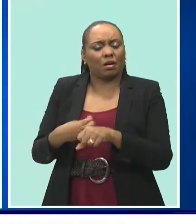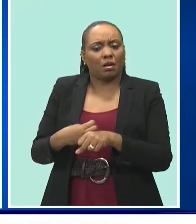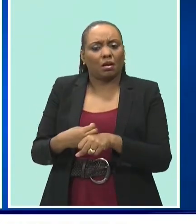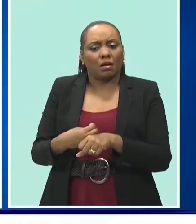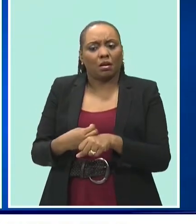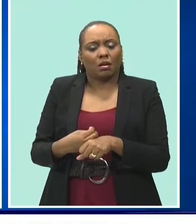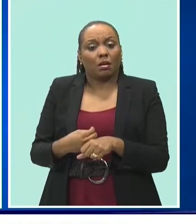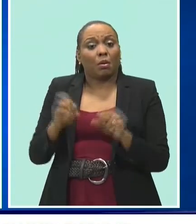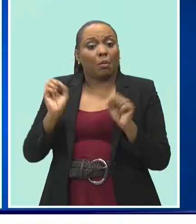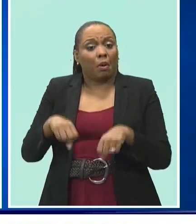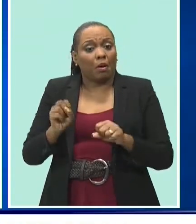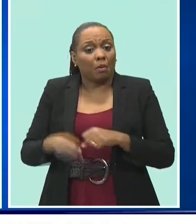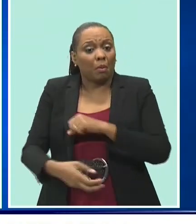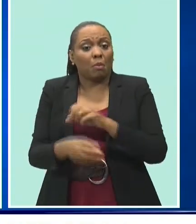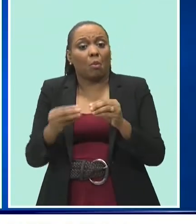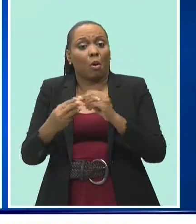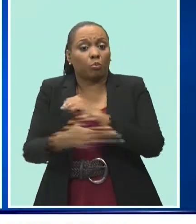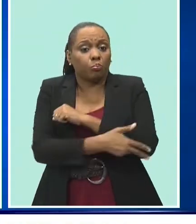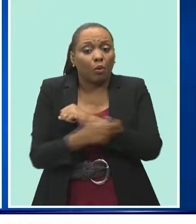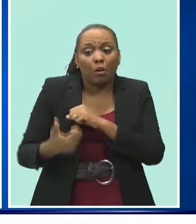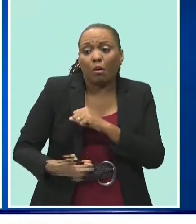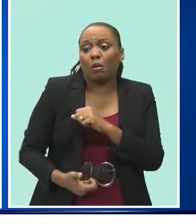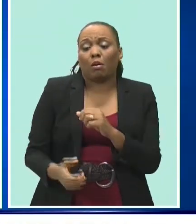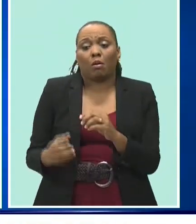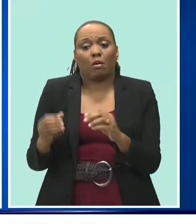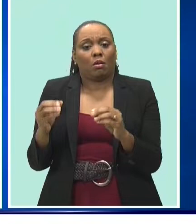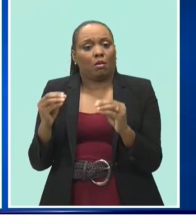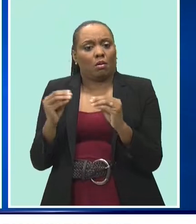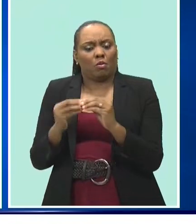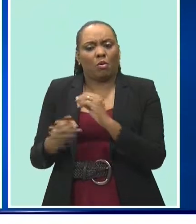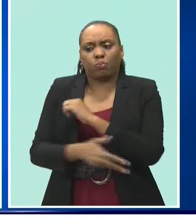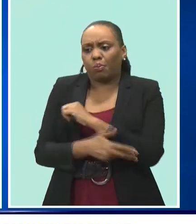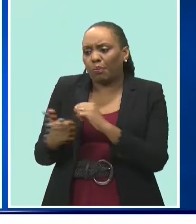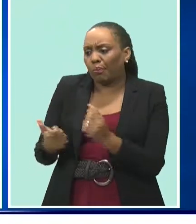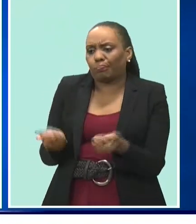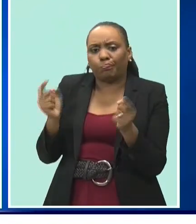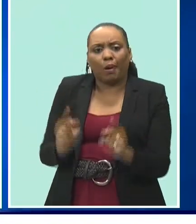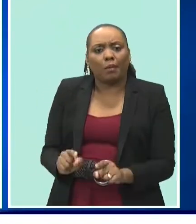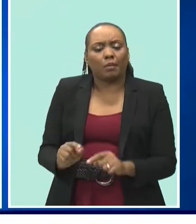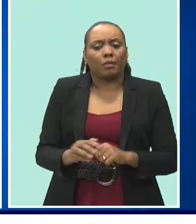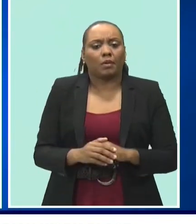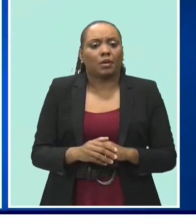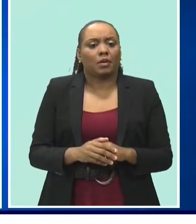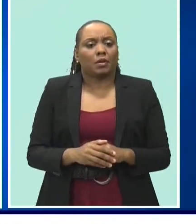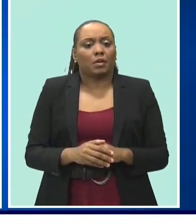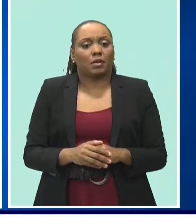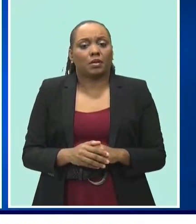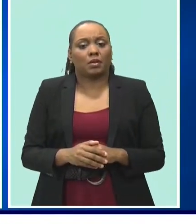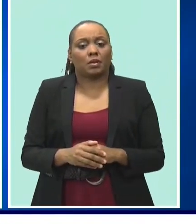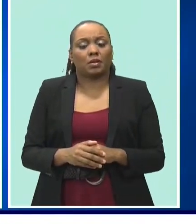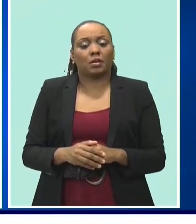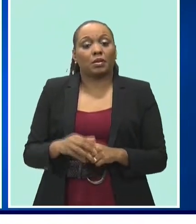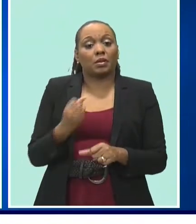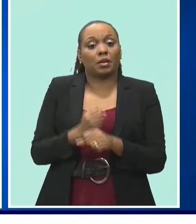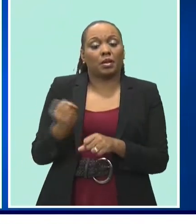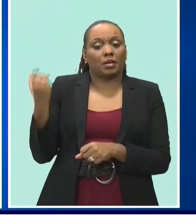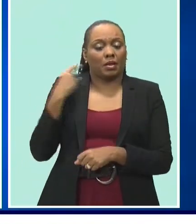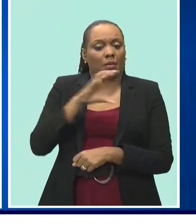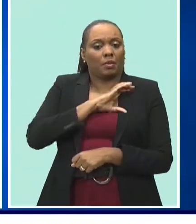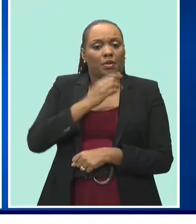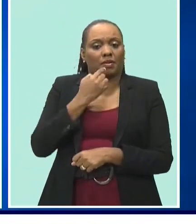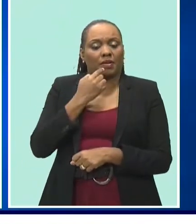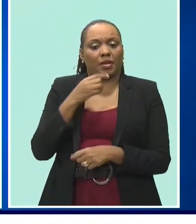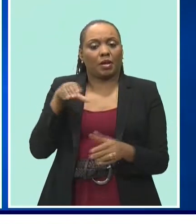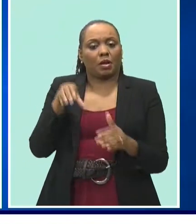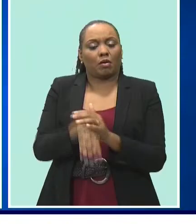an increase in robberies. While it has been reported by police that major crime overall declined in 2019, the